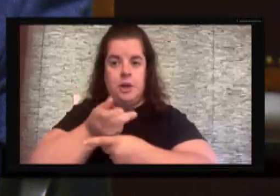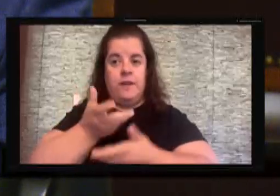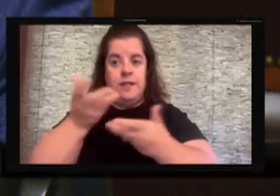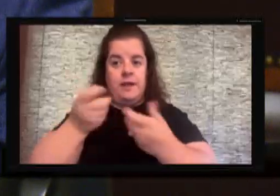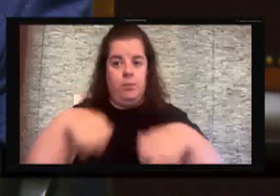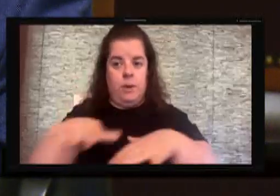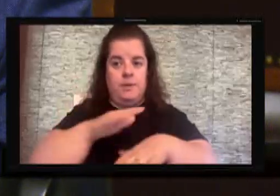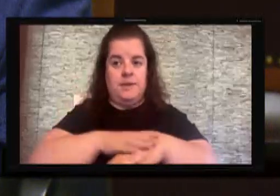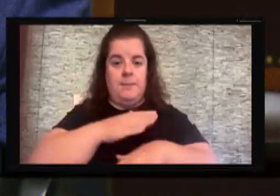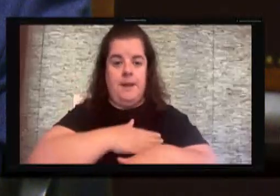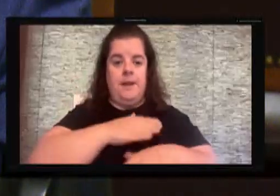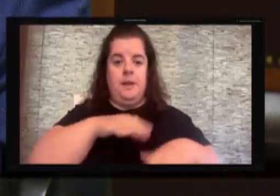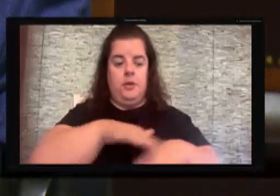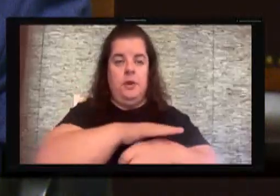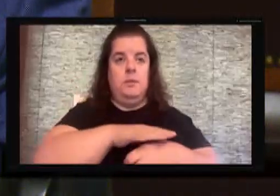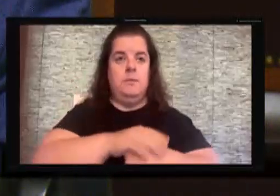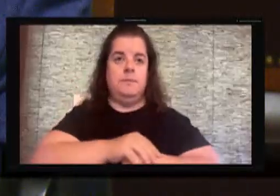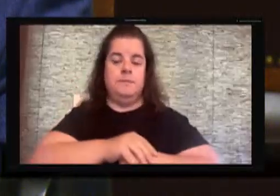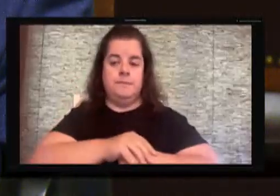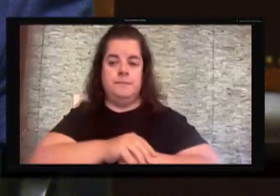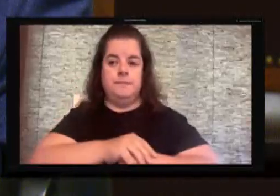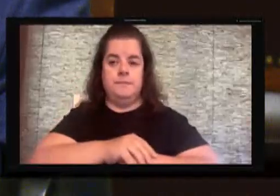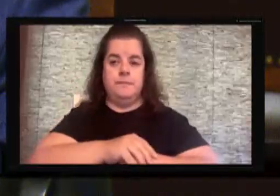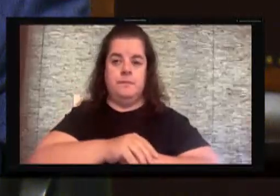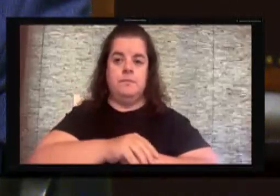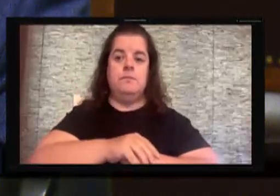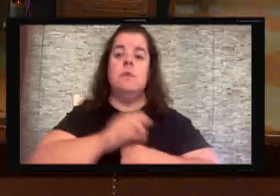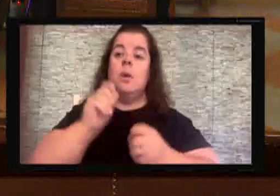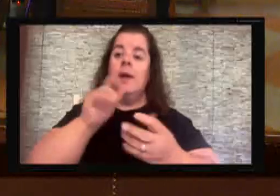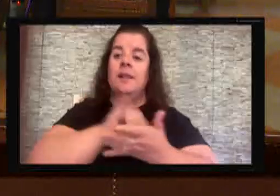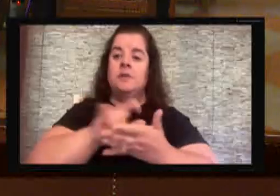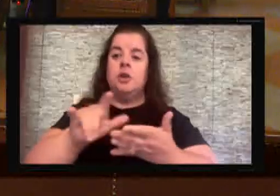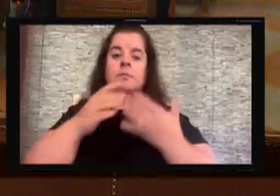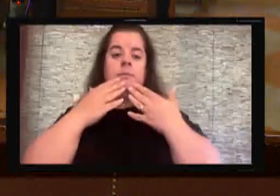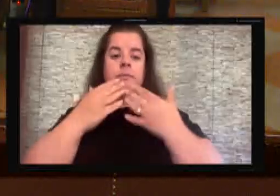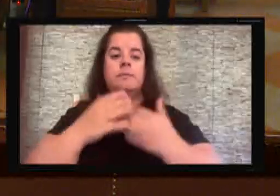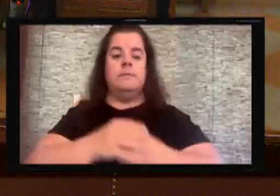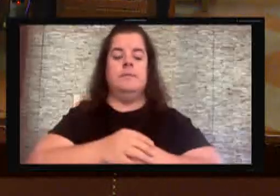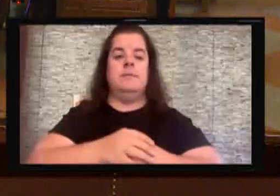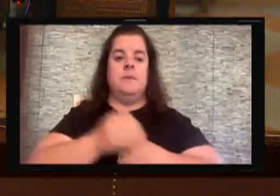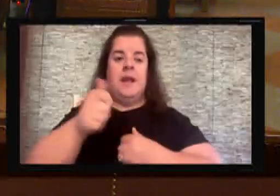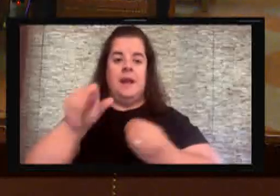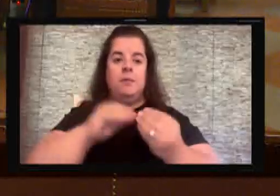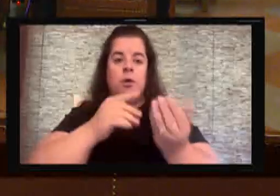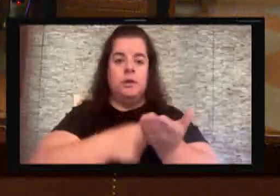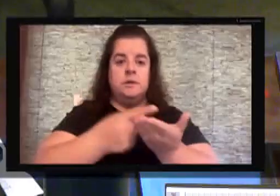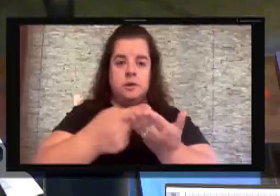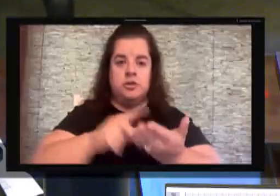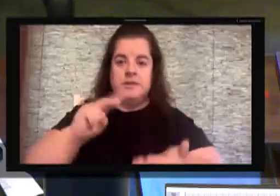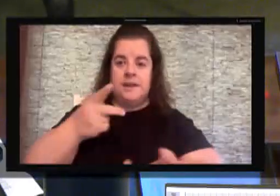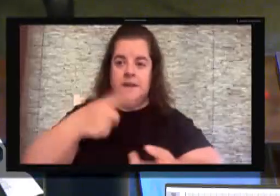So. Yep. Okay, that's it, Madam Chair. Thank you. Any further discussion? Second round.